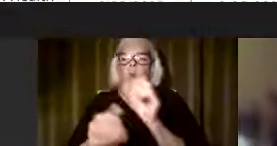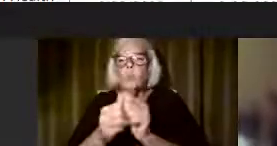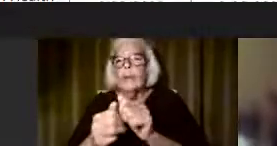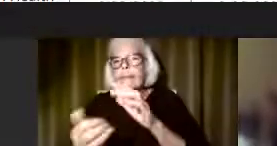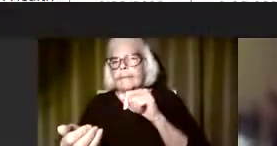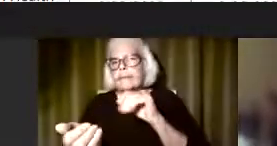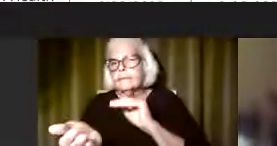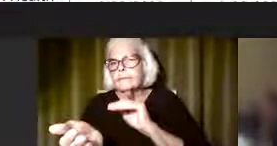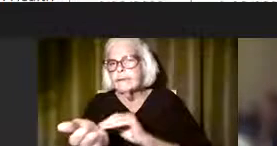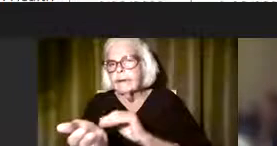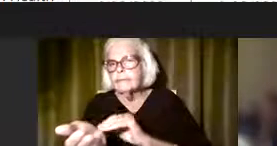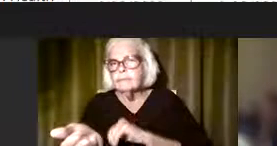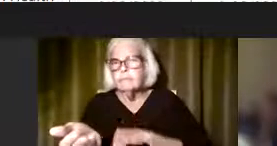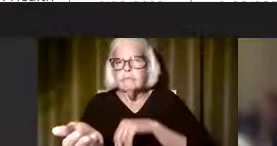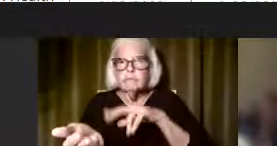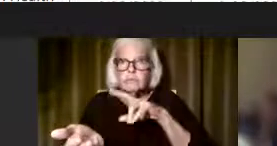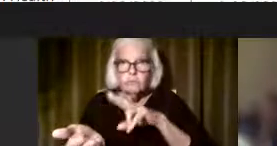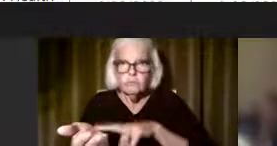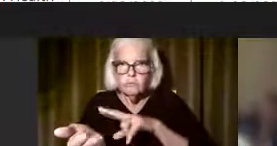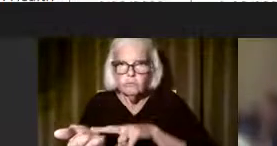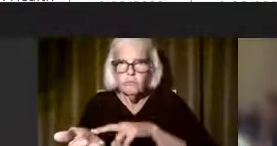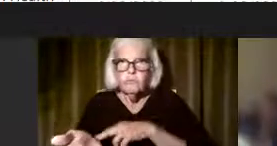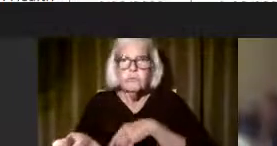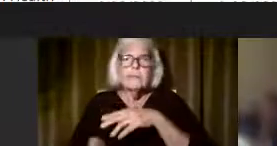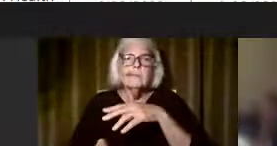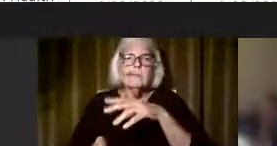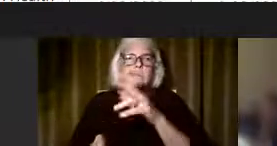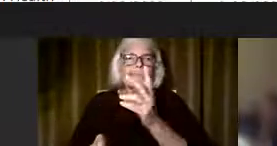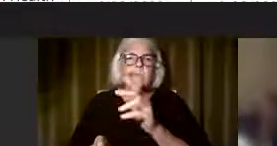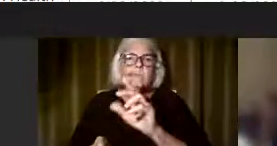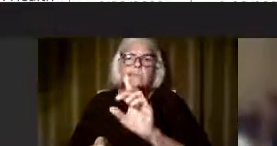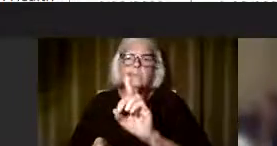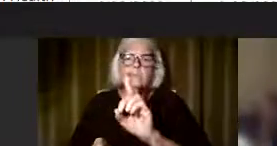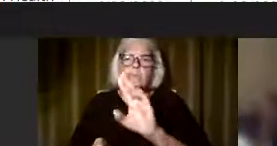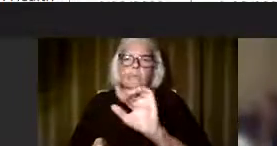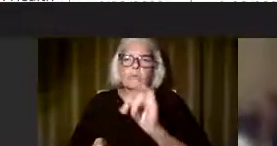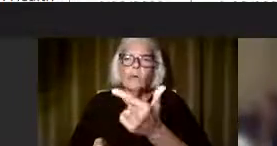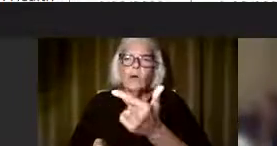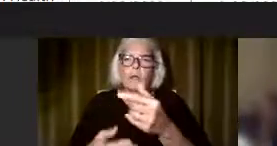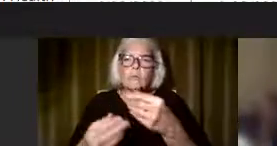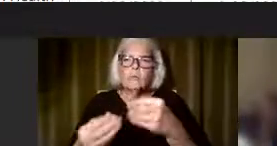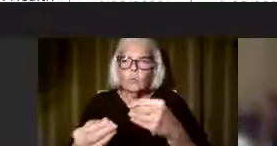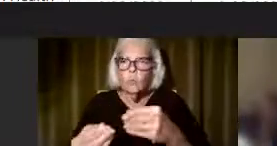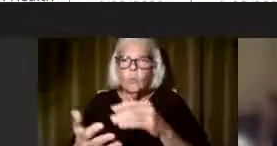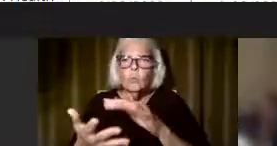And at this time, we feel confident with our conversations with them that they'll be able